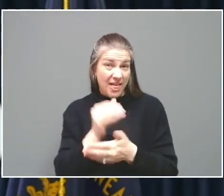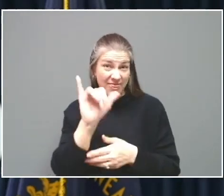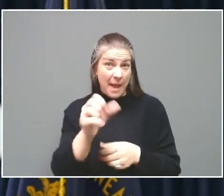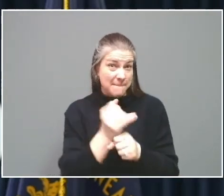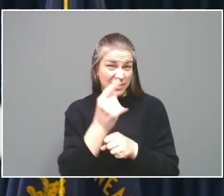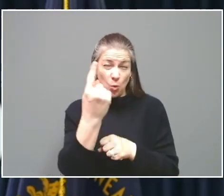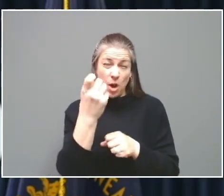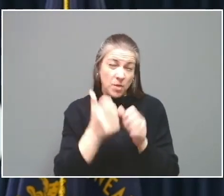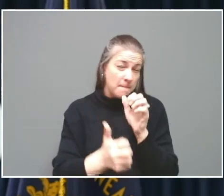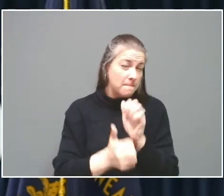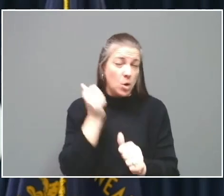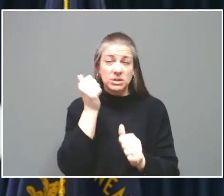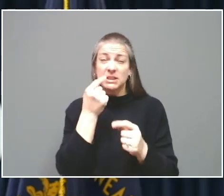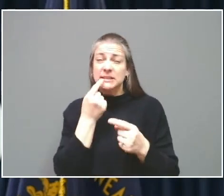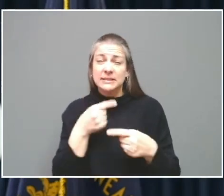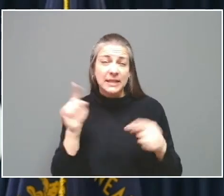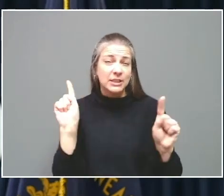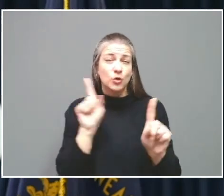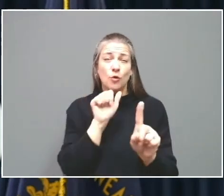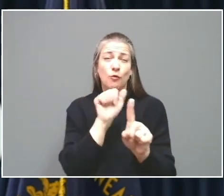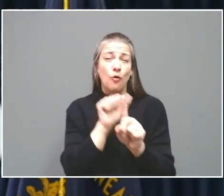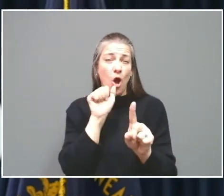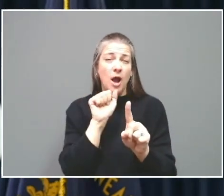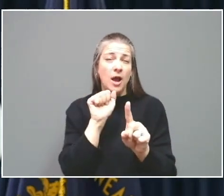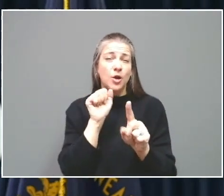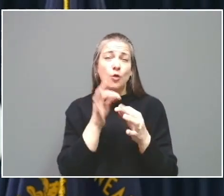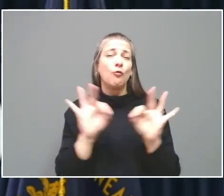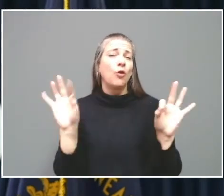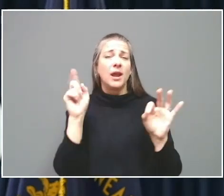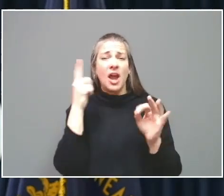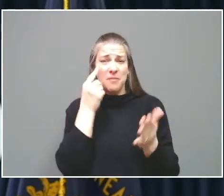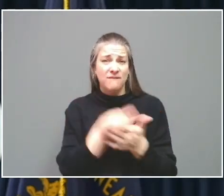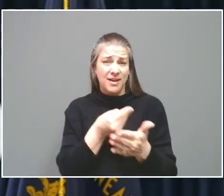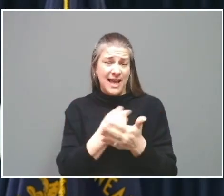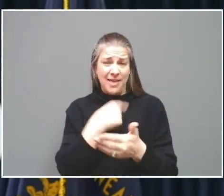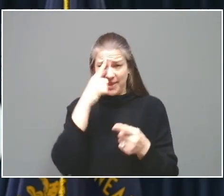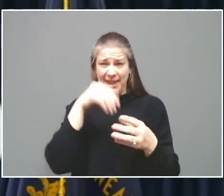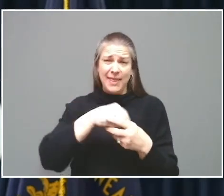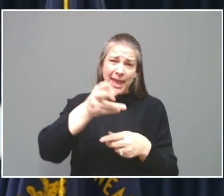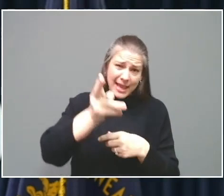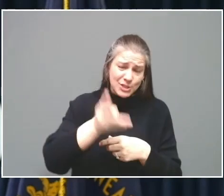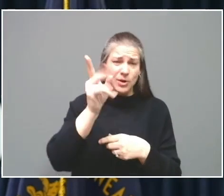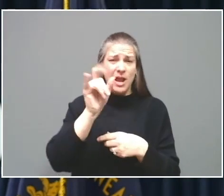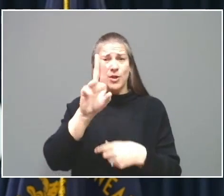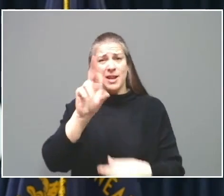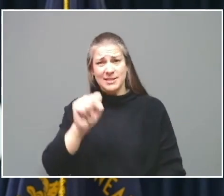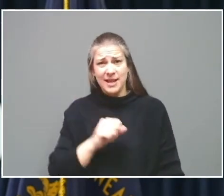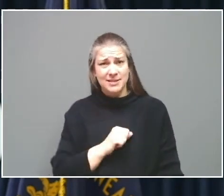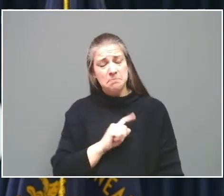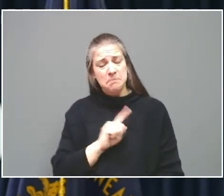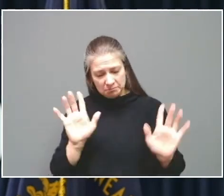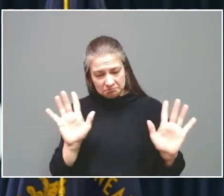most successful fraud-free government funds, I think, in the history of the United States. But if you back up from